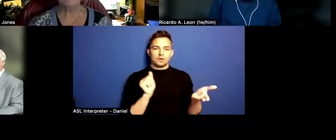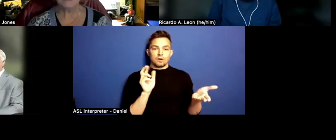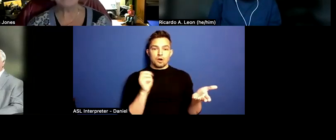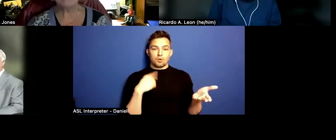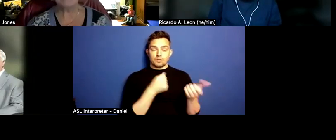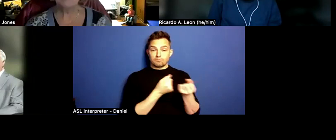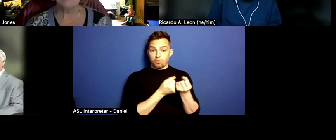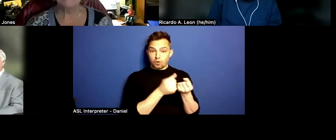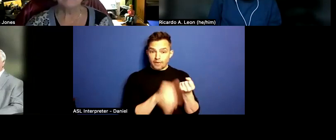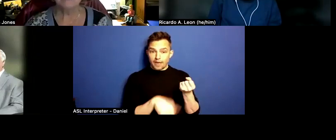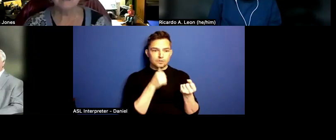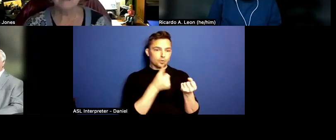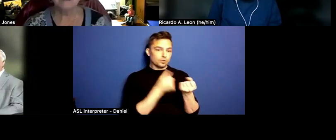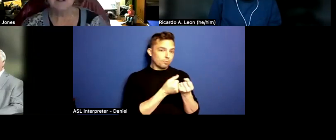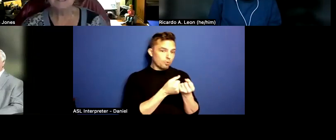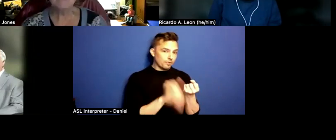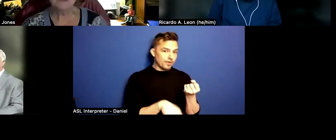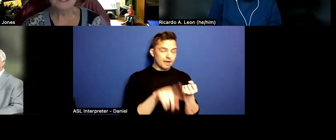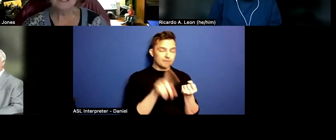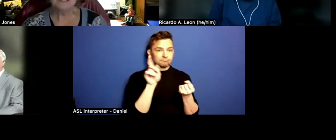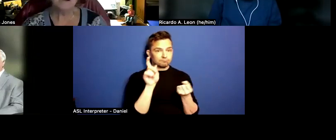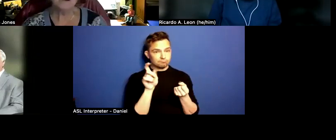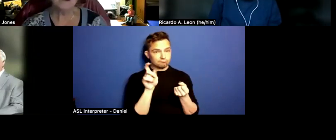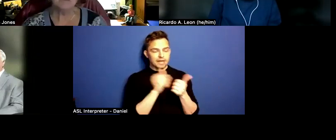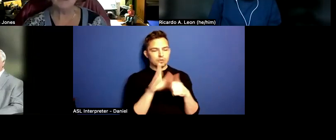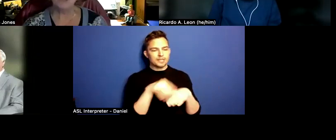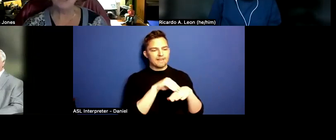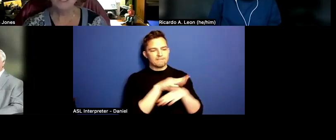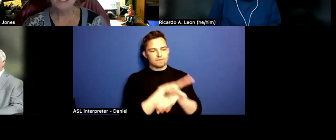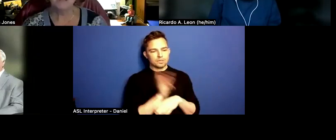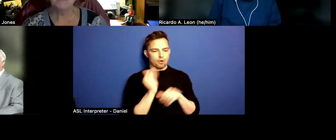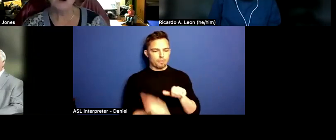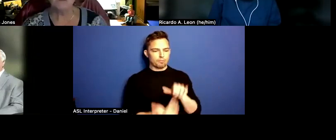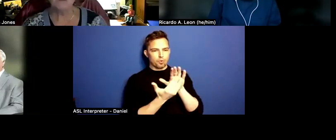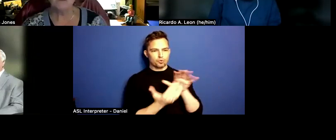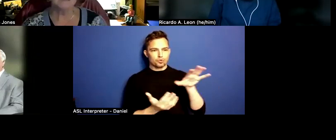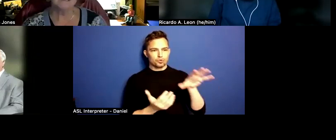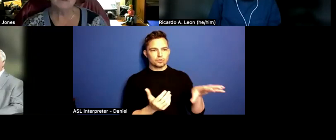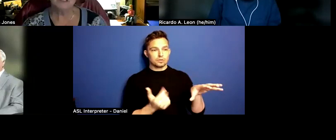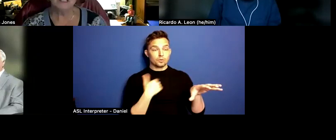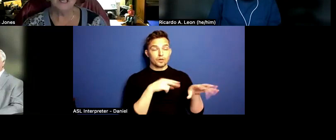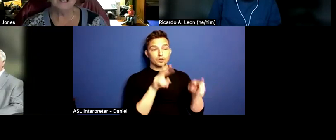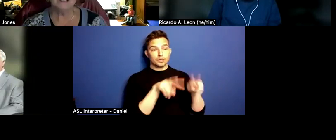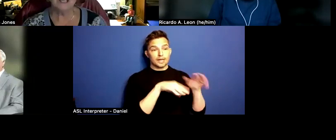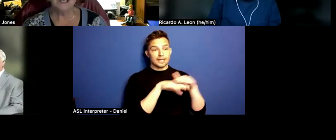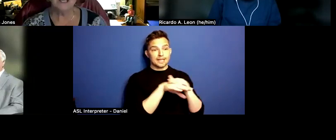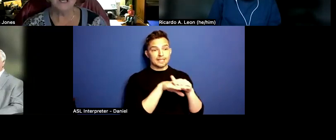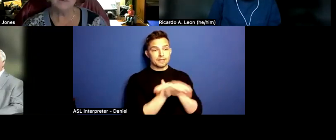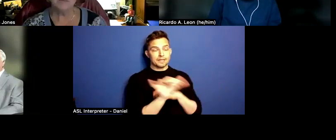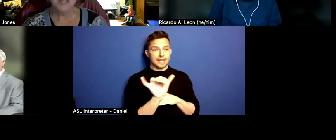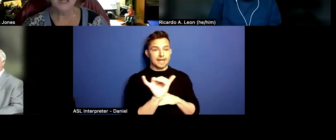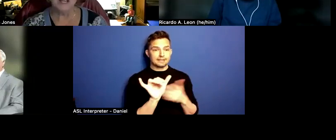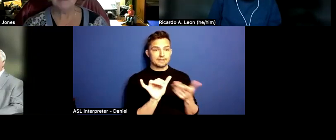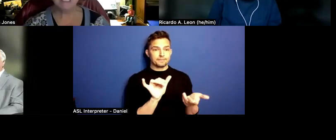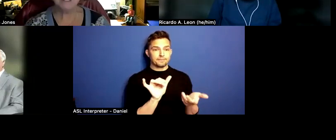supportive of it? Are we not supportive of it? Is it how does that influence our approach? Are we looking at accessibility as